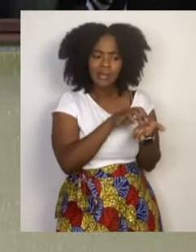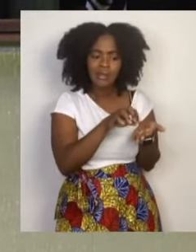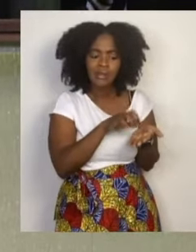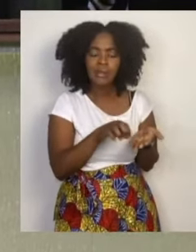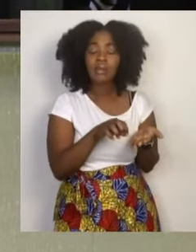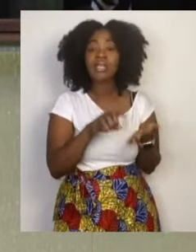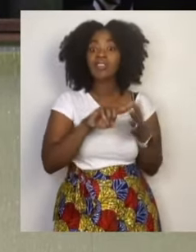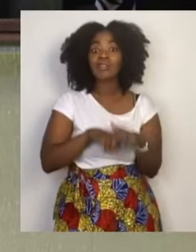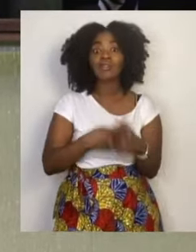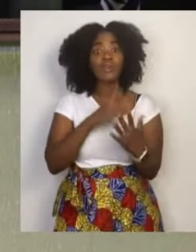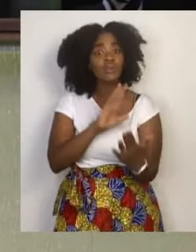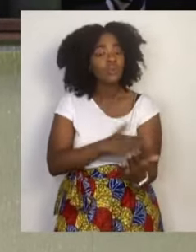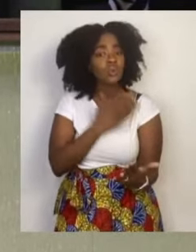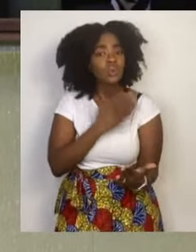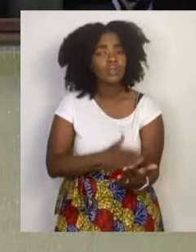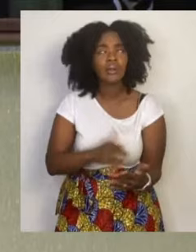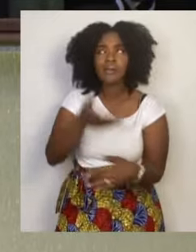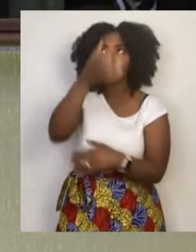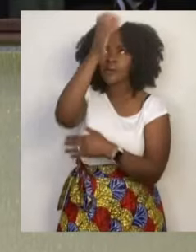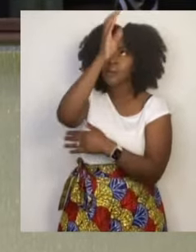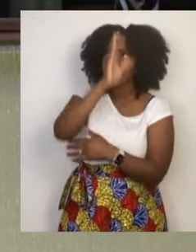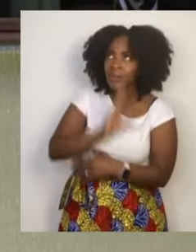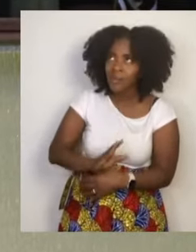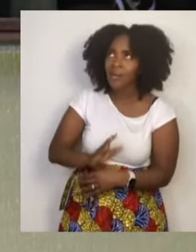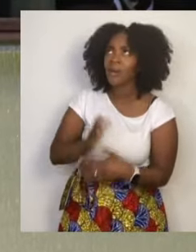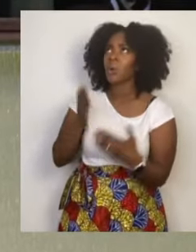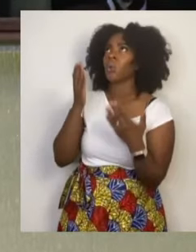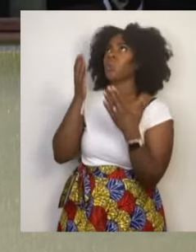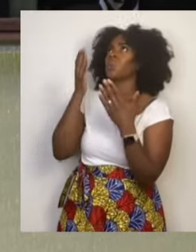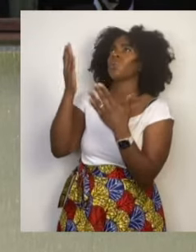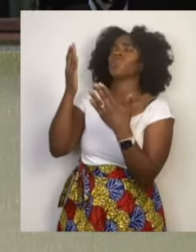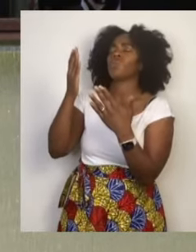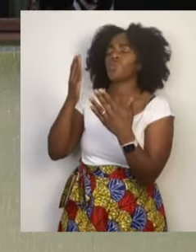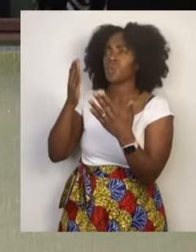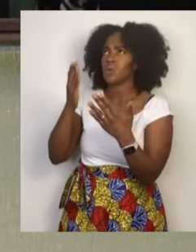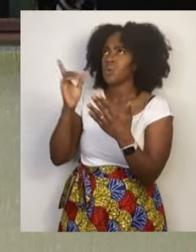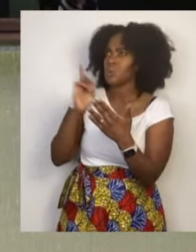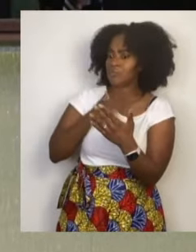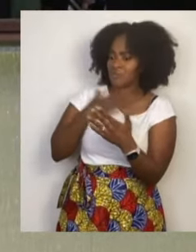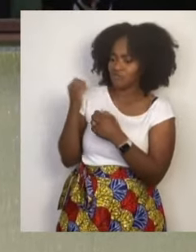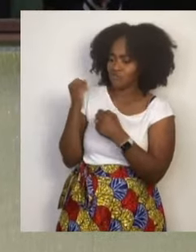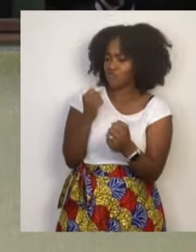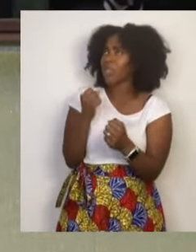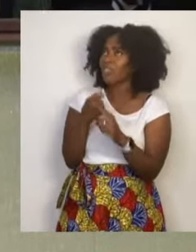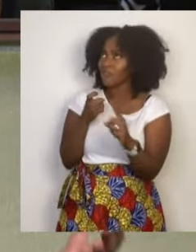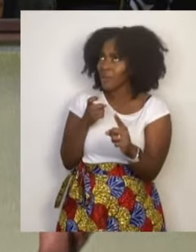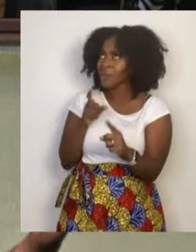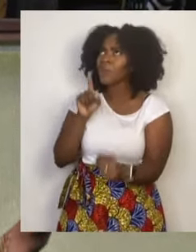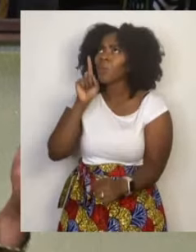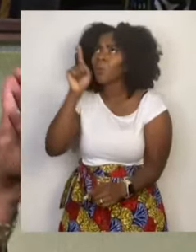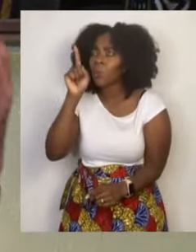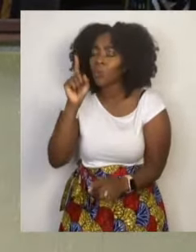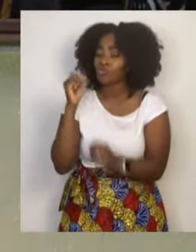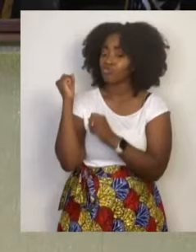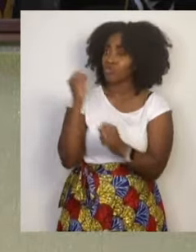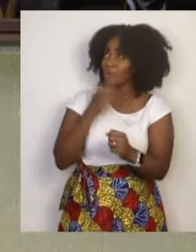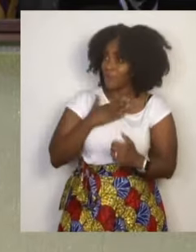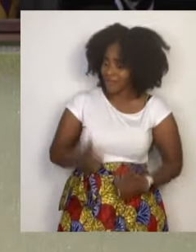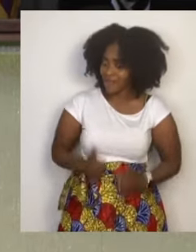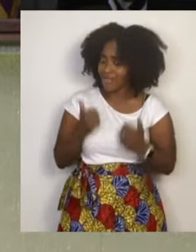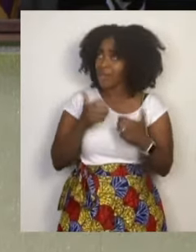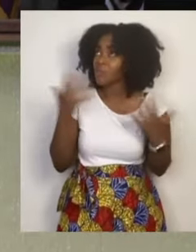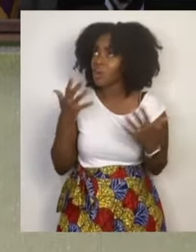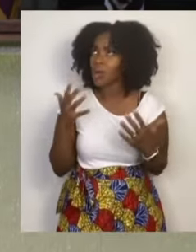you are the source of my strength. You're the strength of my life. And the only thing I can do as a